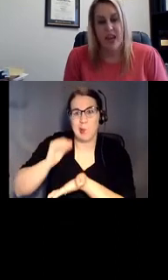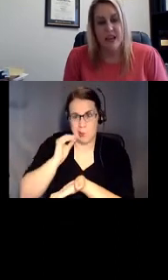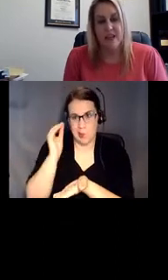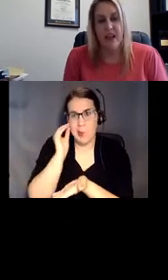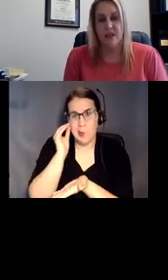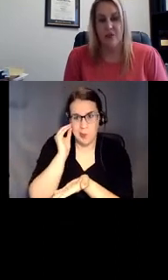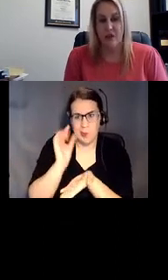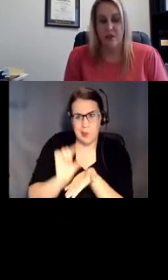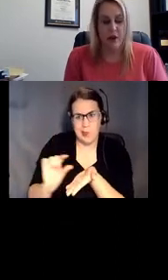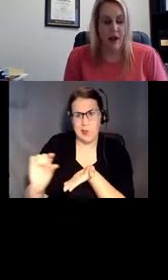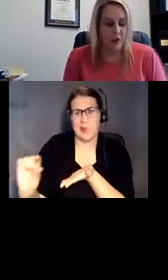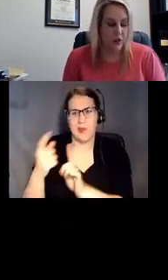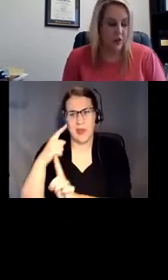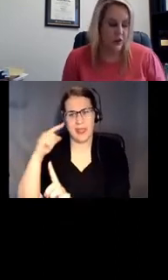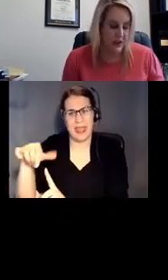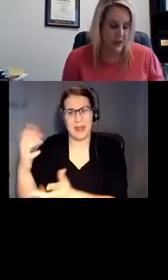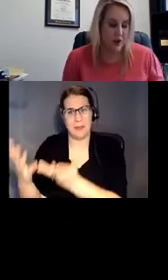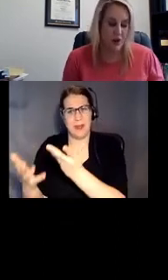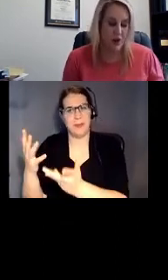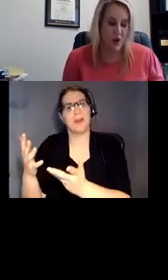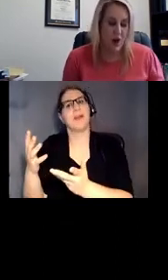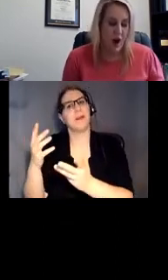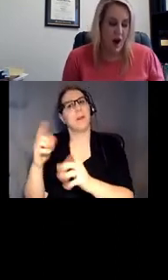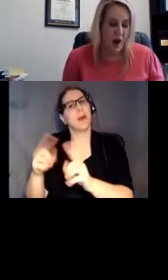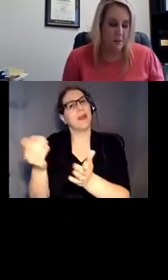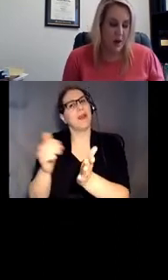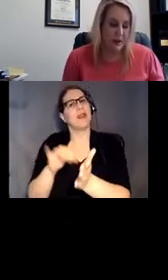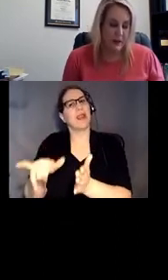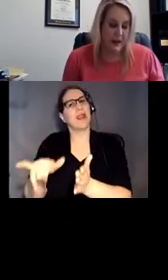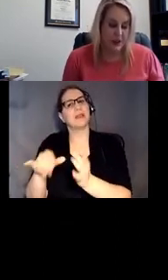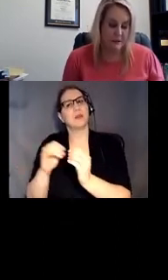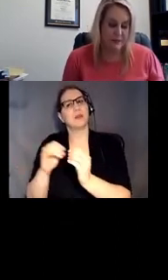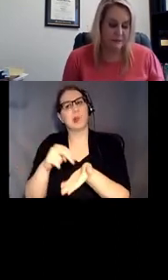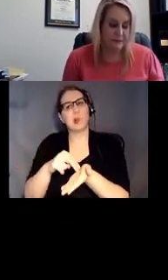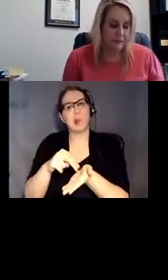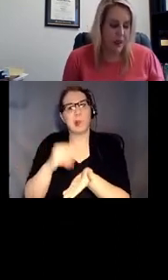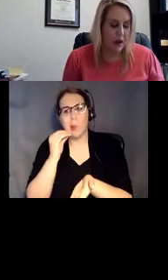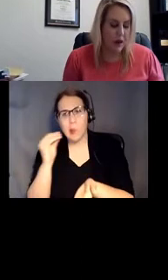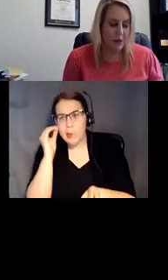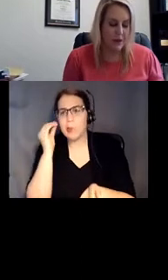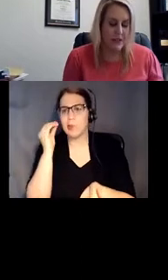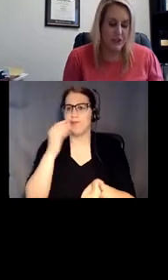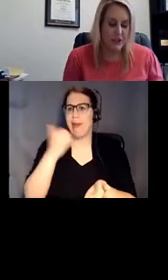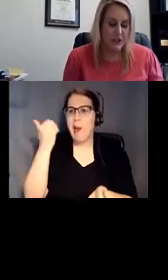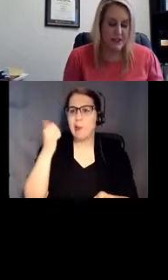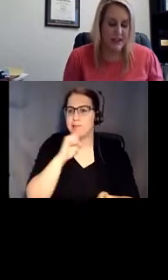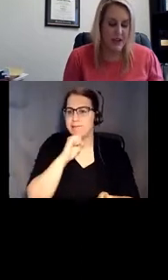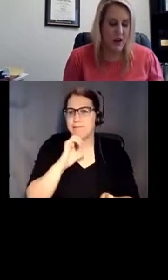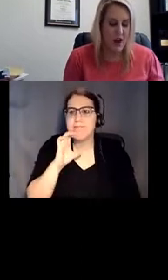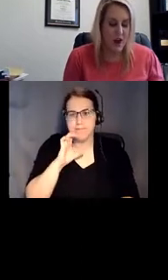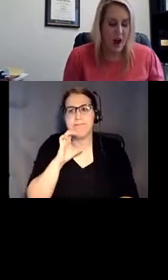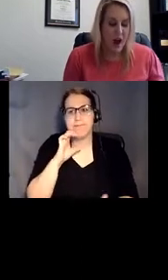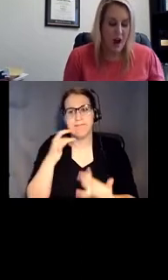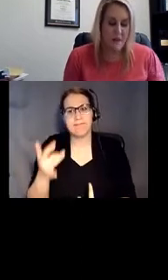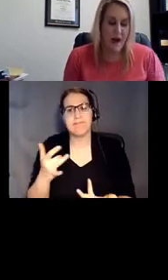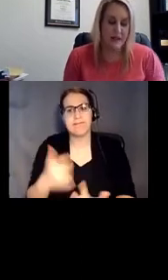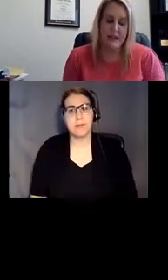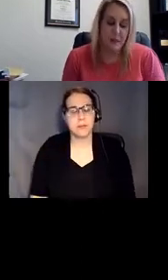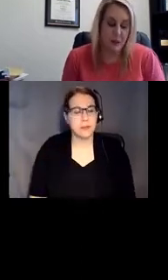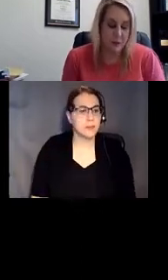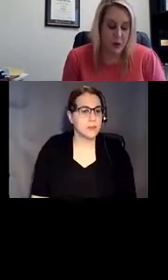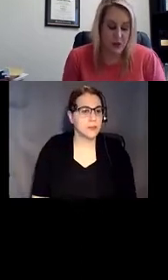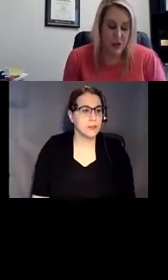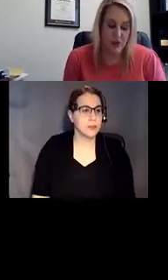So again, that's for the more elder or senior population. A couple additions here.